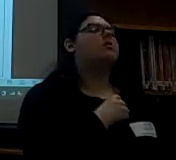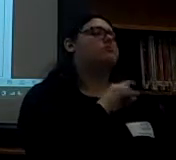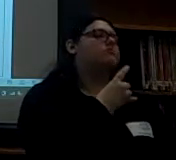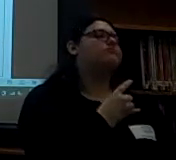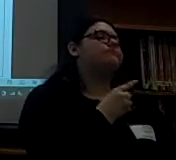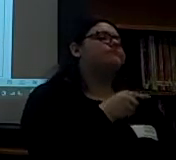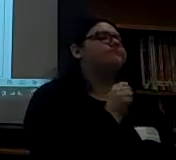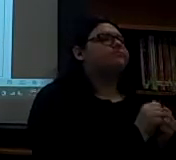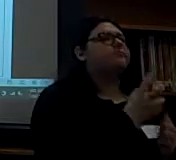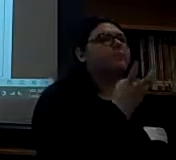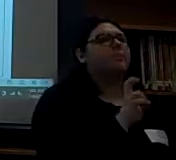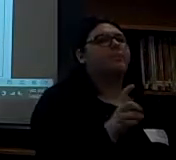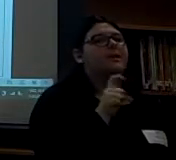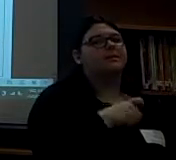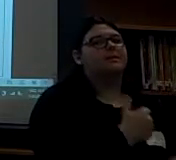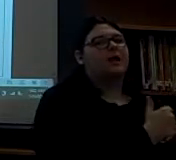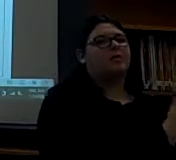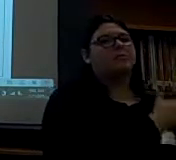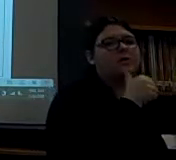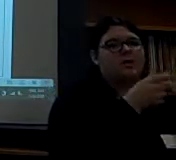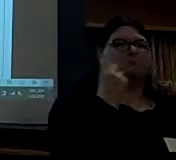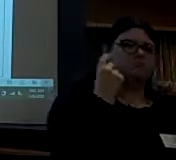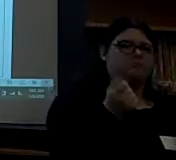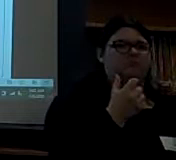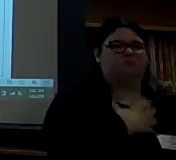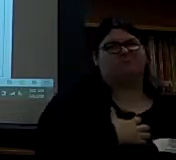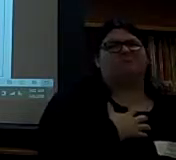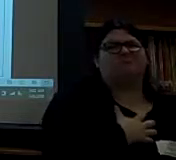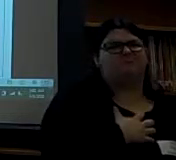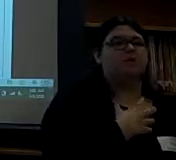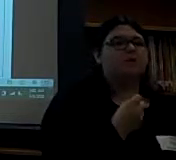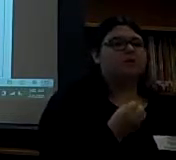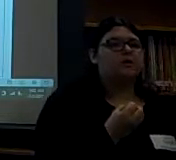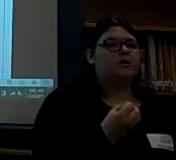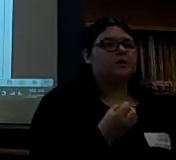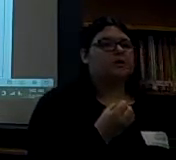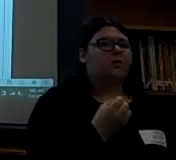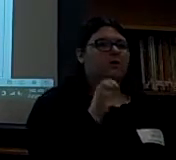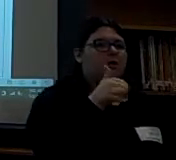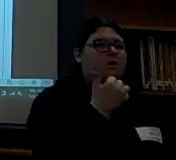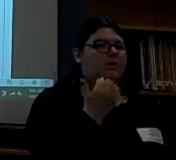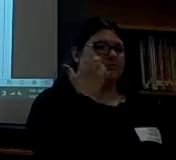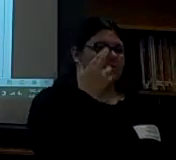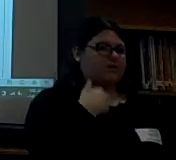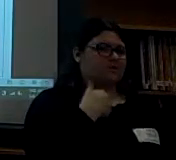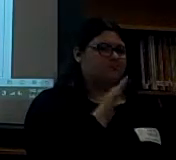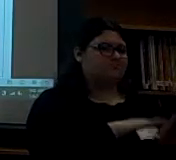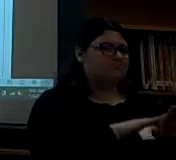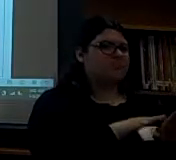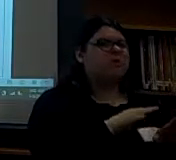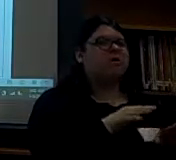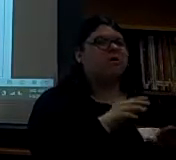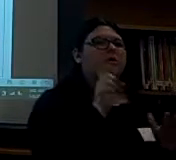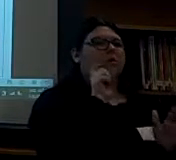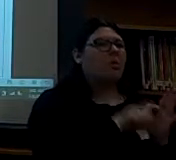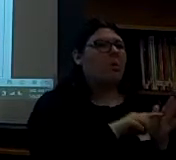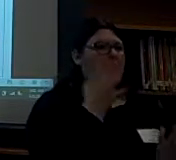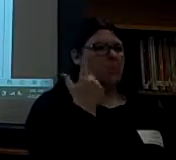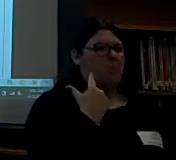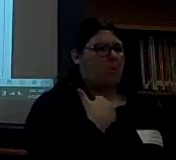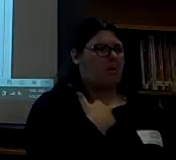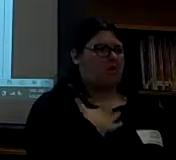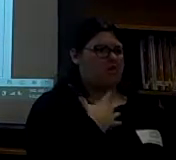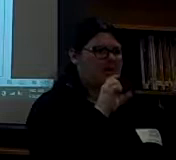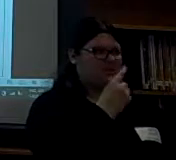transition, I need to help them, they're not immediately going to go into yuck. The other reason I've sort of hinted at this is when we recognize why is my child doing